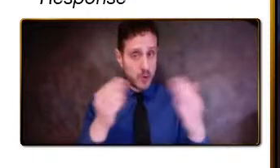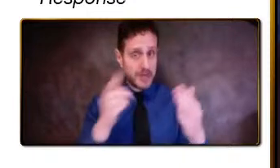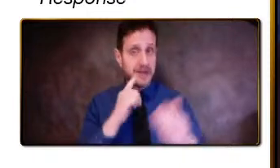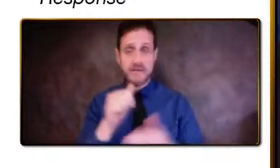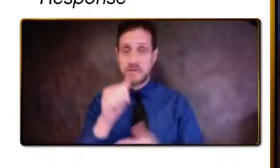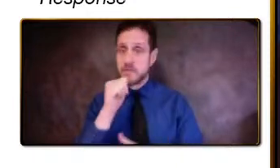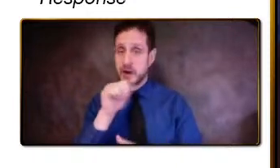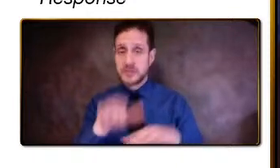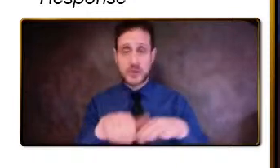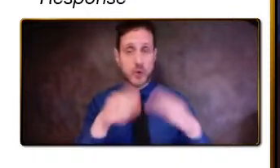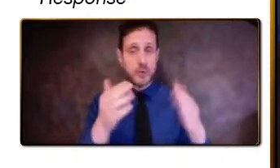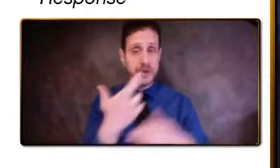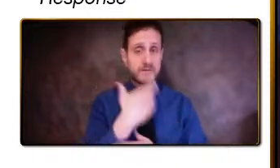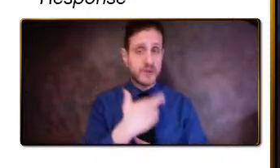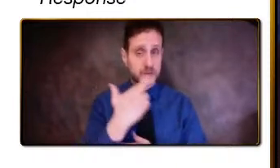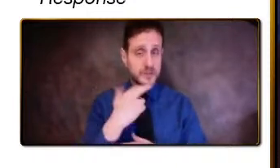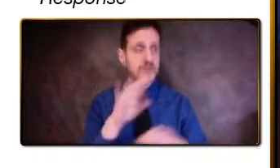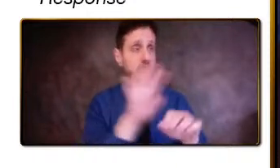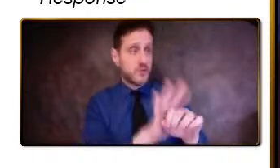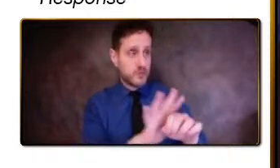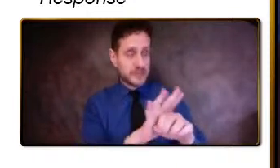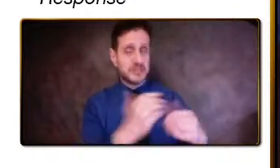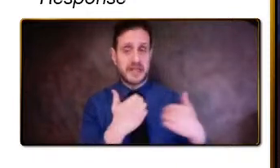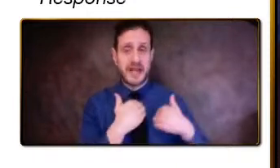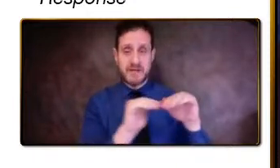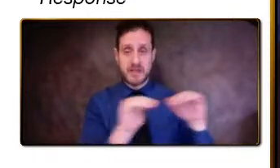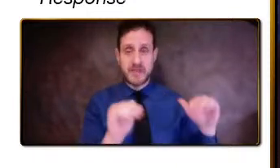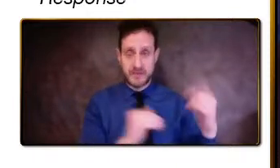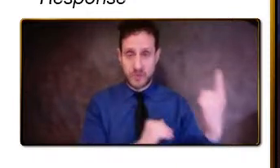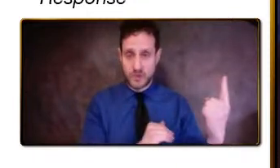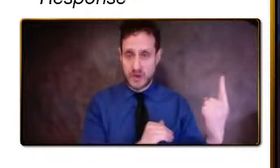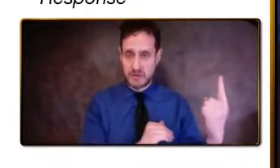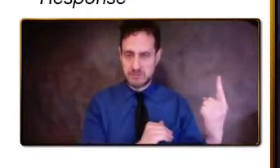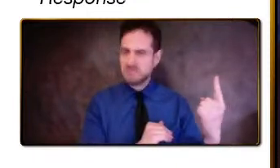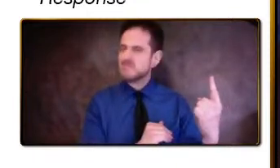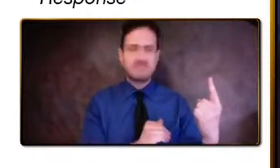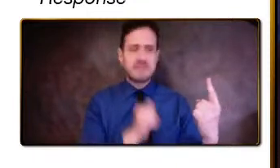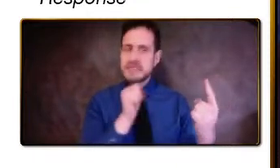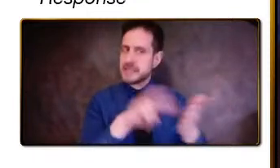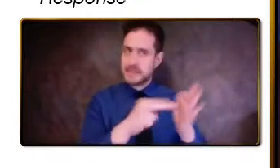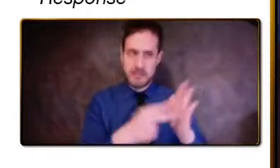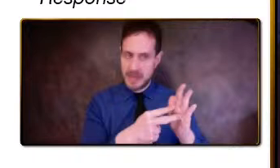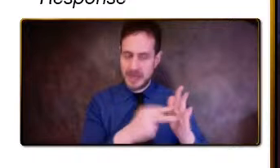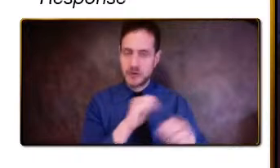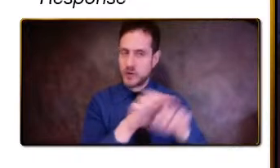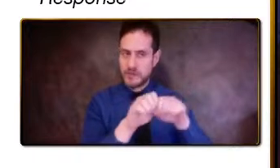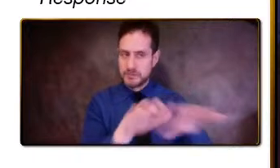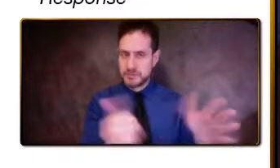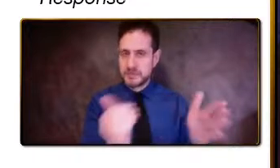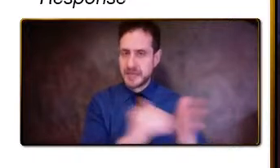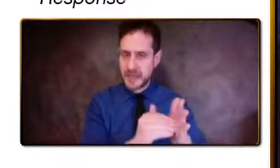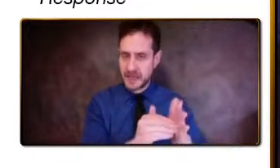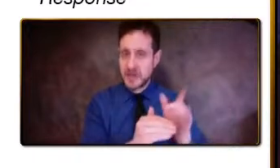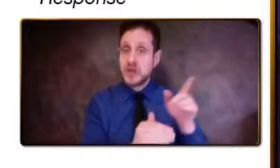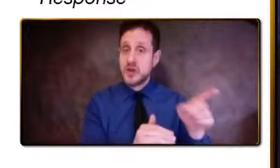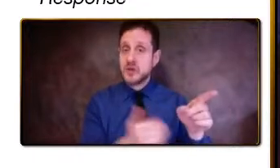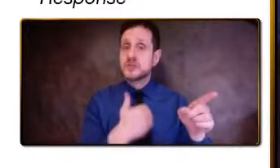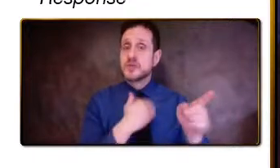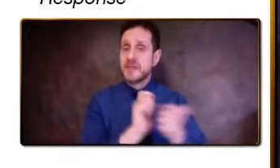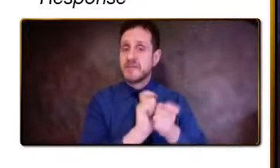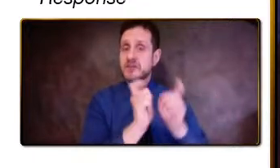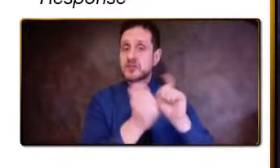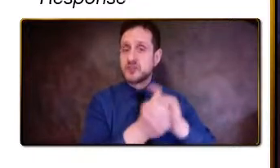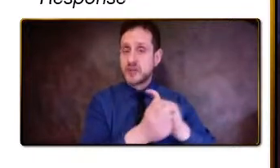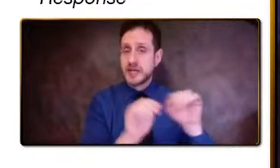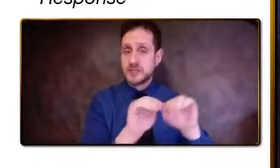in regions that have attained Tier 1 will not lead to a resurgence. So they have altered Tier 1 to